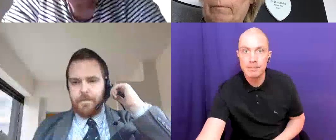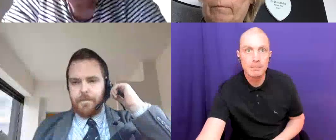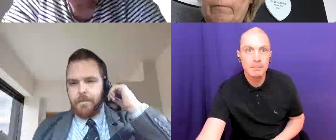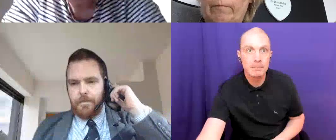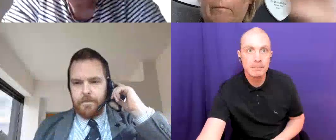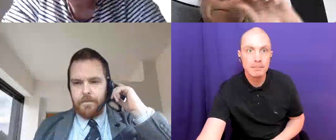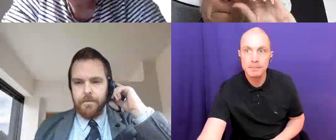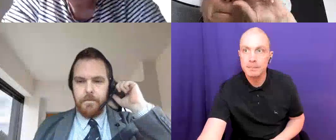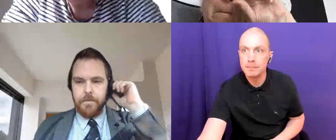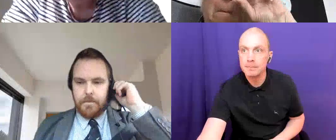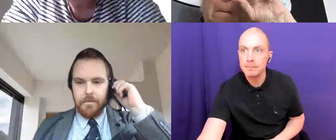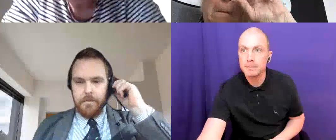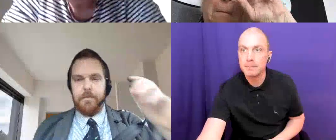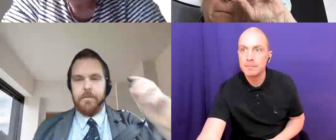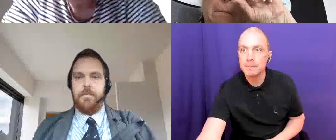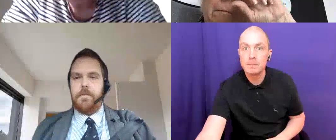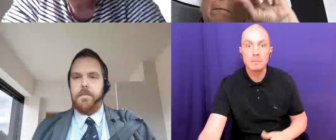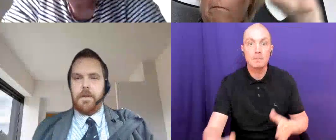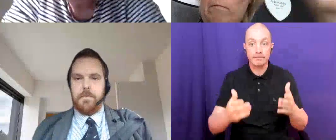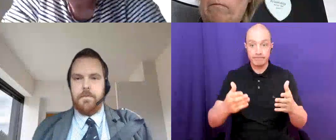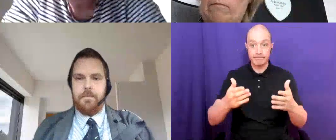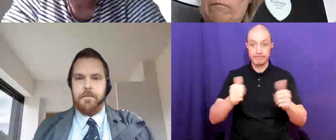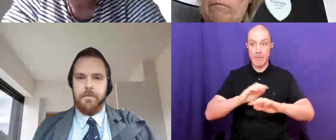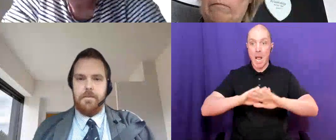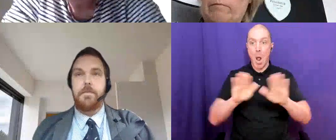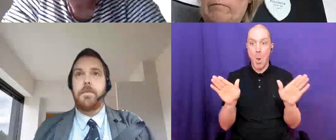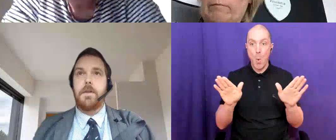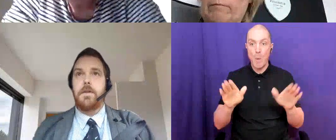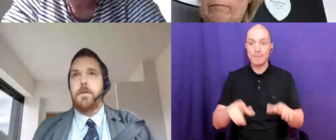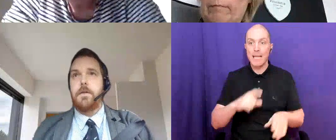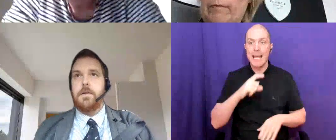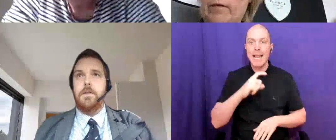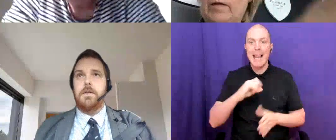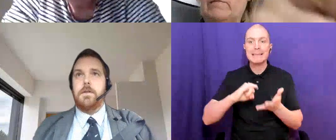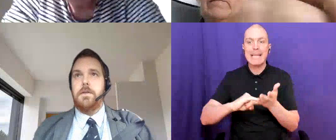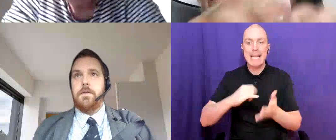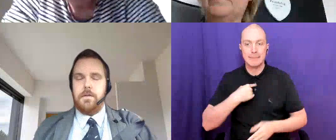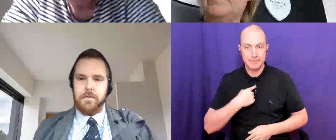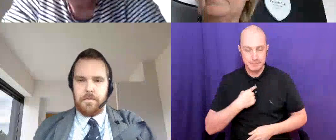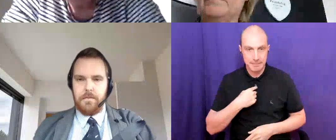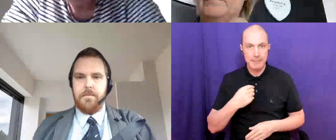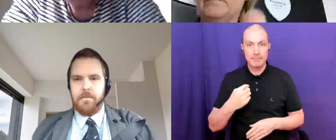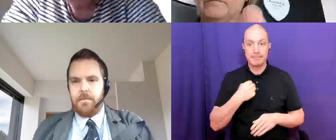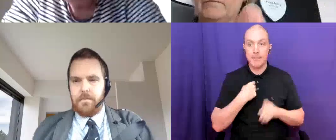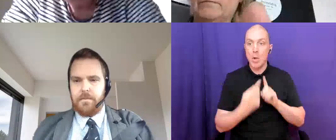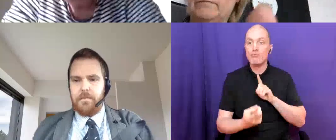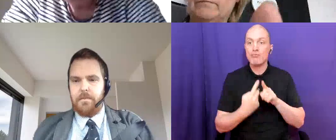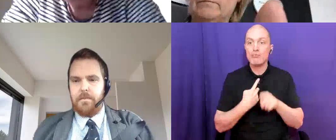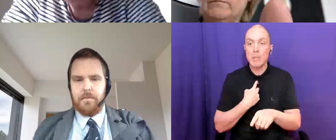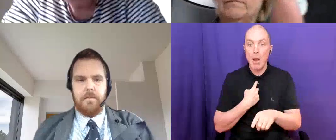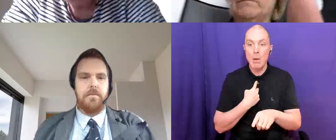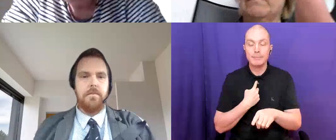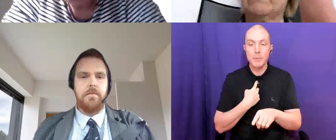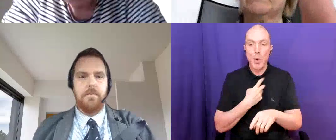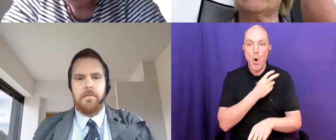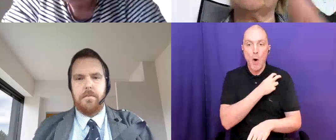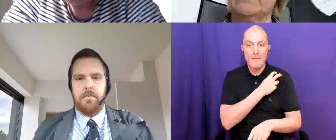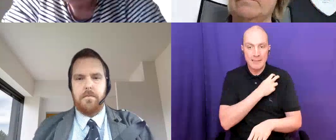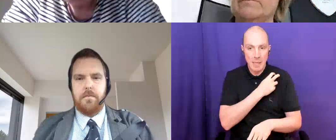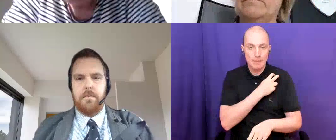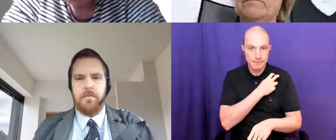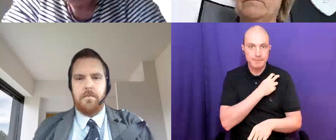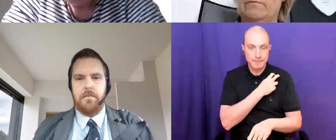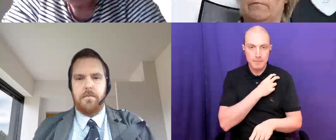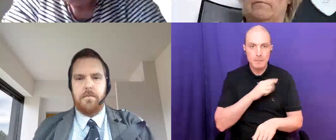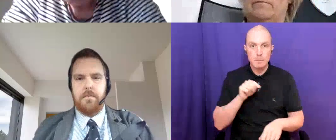afternoon, or good evening, should I say. I'm Clellan Snedden. I'm the returning officer for the local government elections in South Lanarkshire, and I'd like